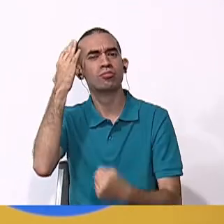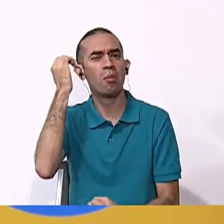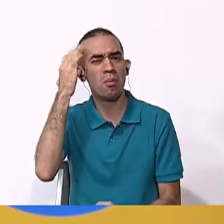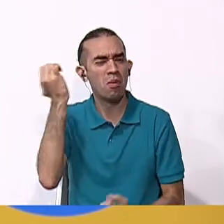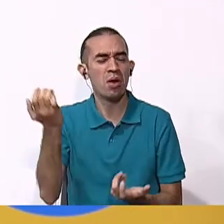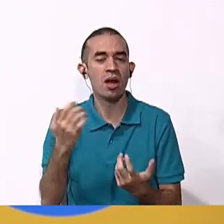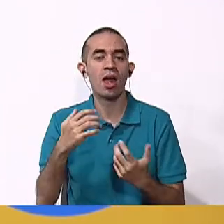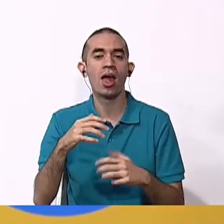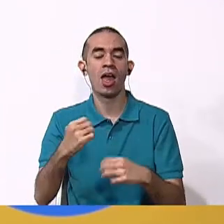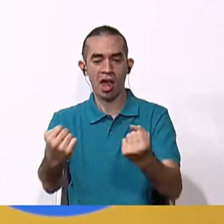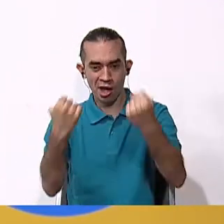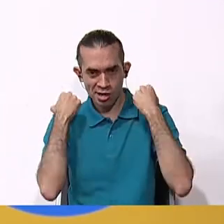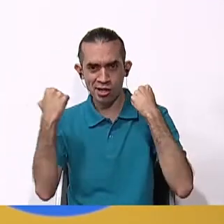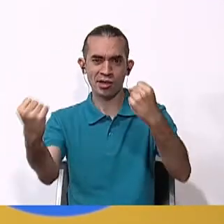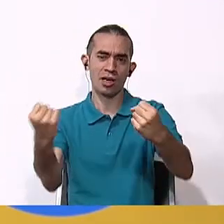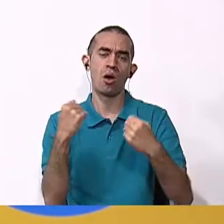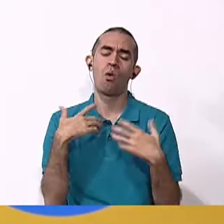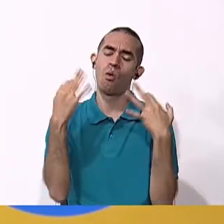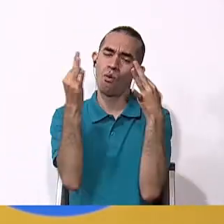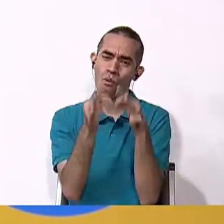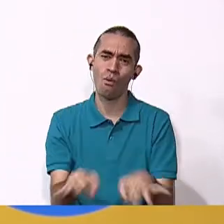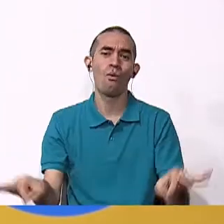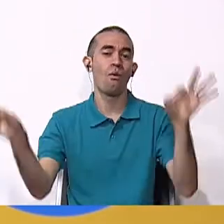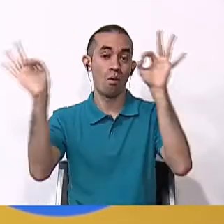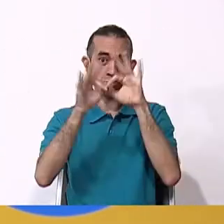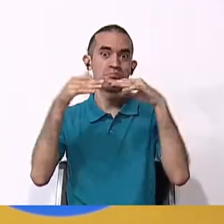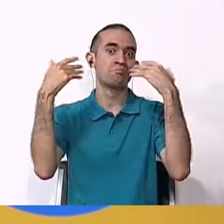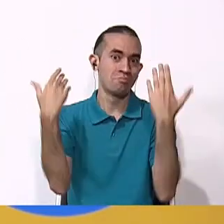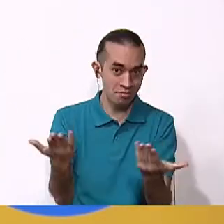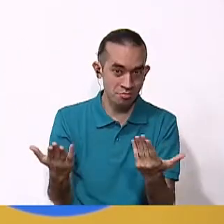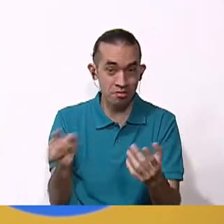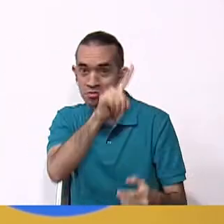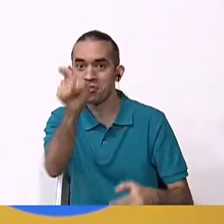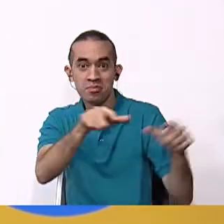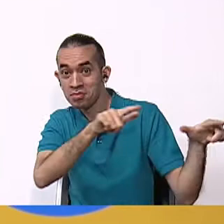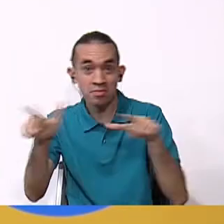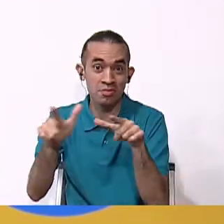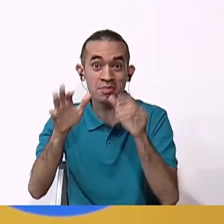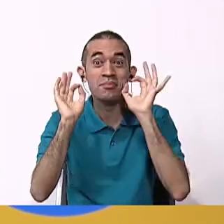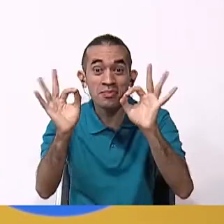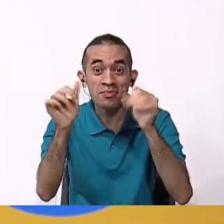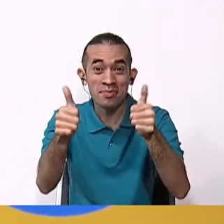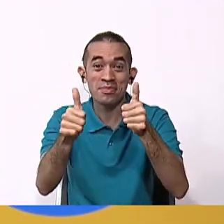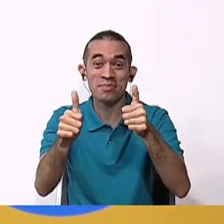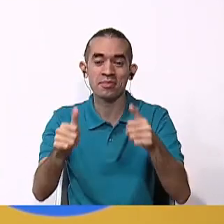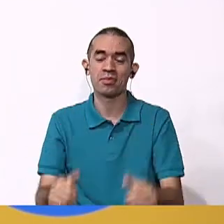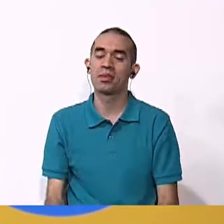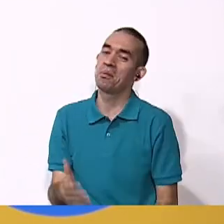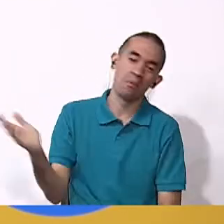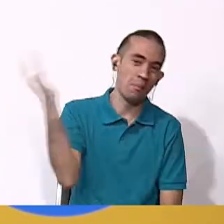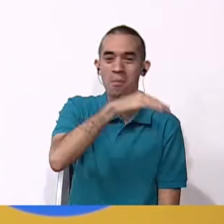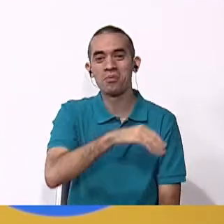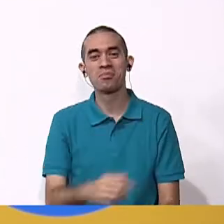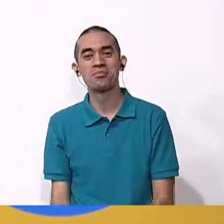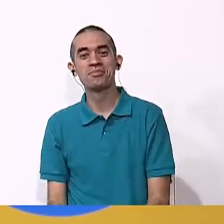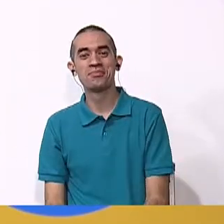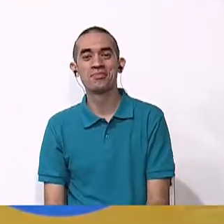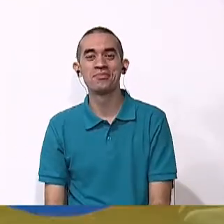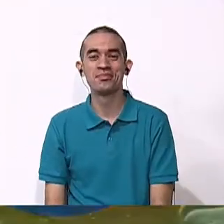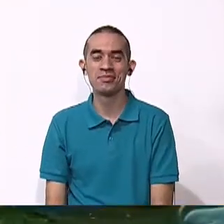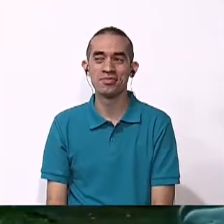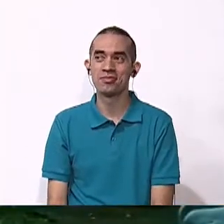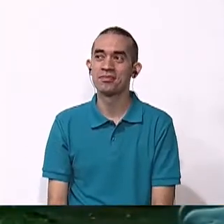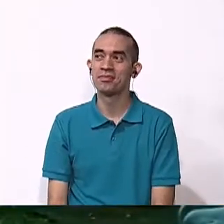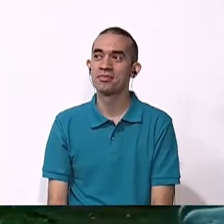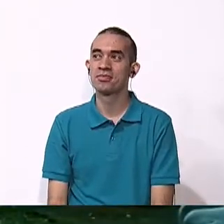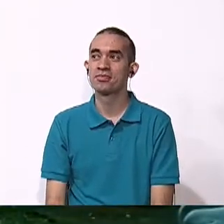doing exercises, it's very important. So, are you ready? Yes? Let's go.